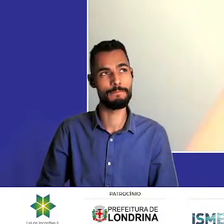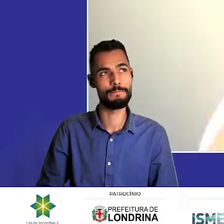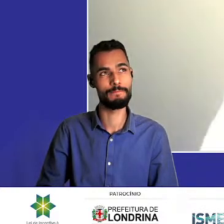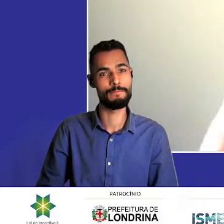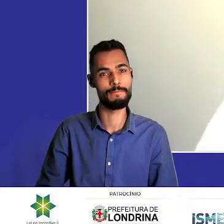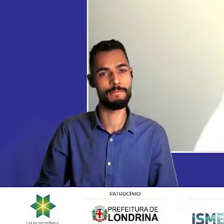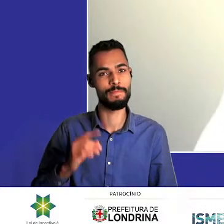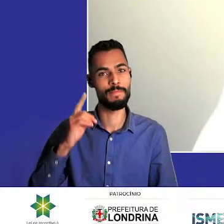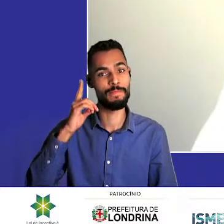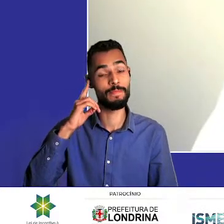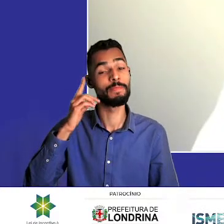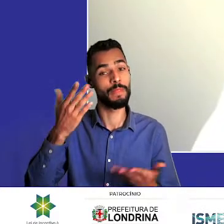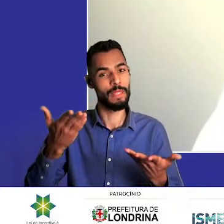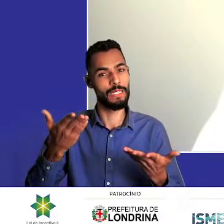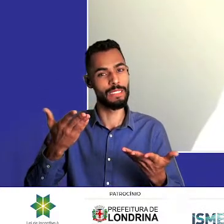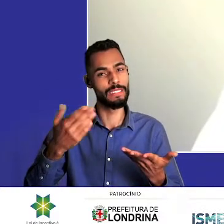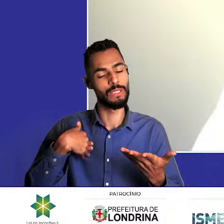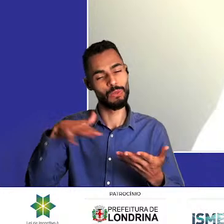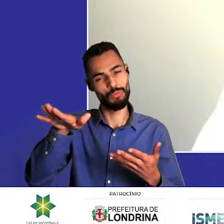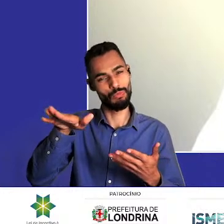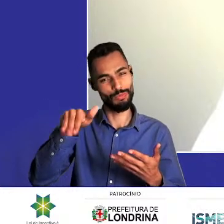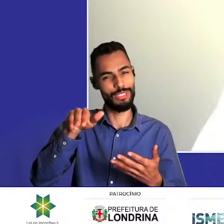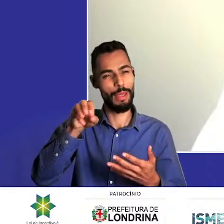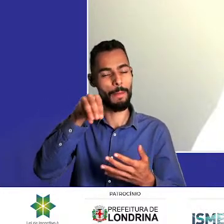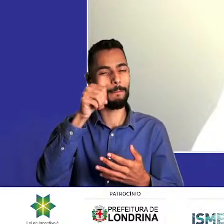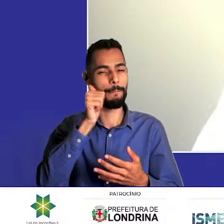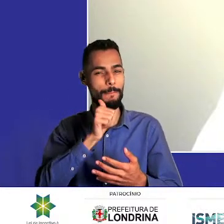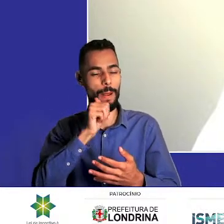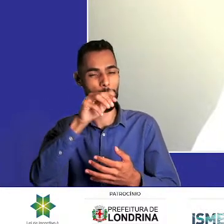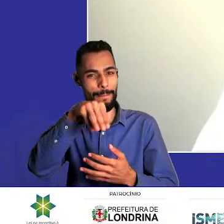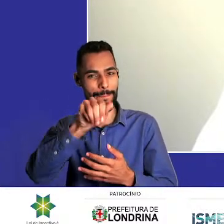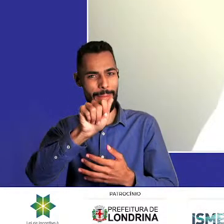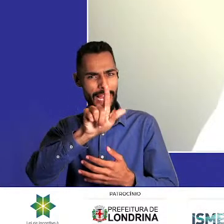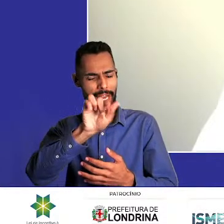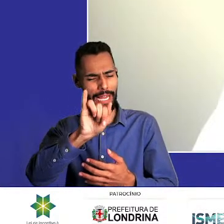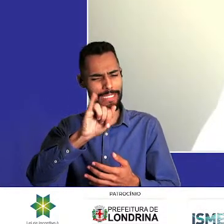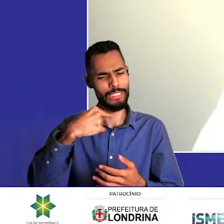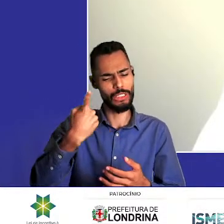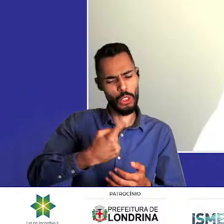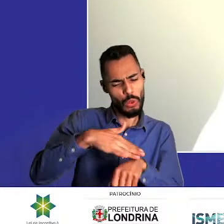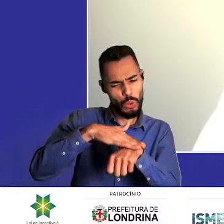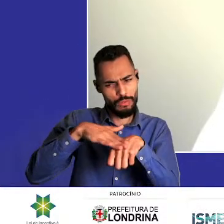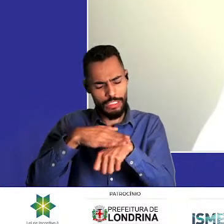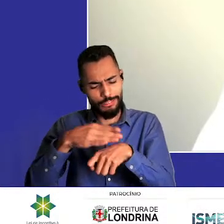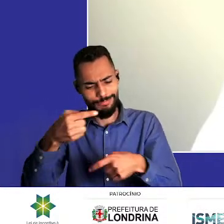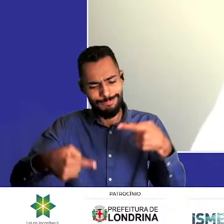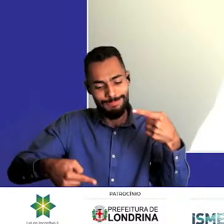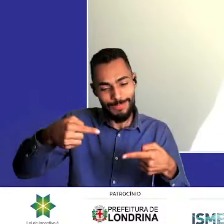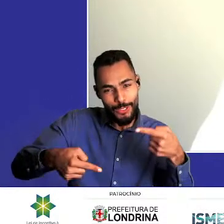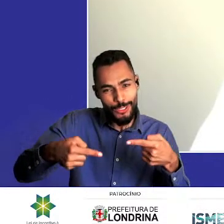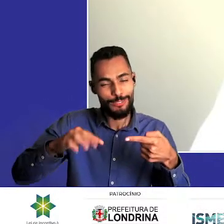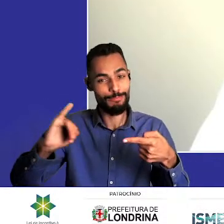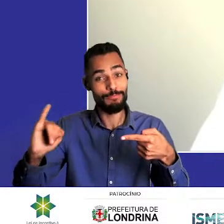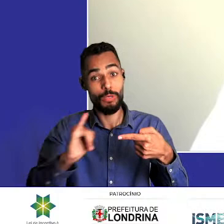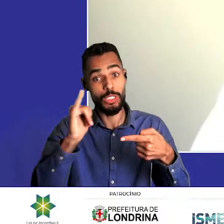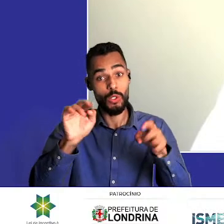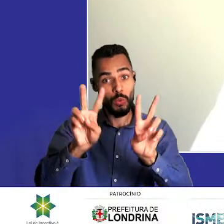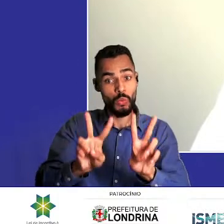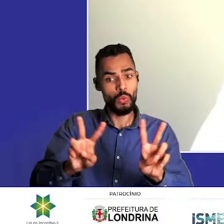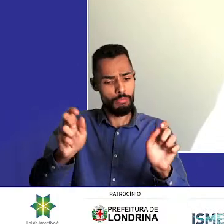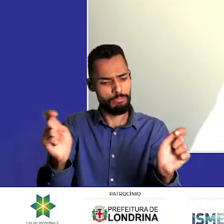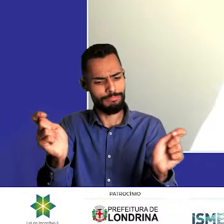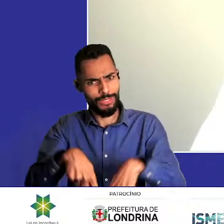and a very fruitful discussion about the possibility of a special event that